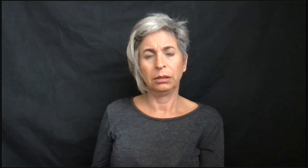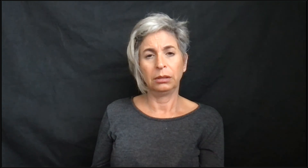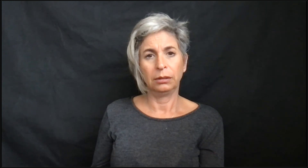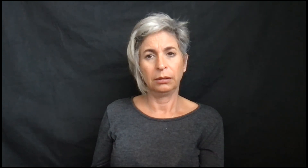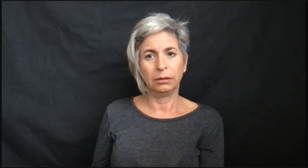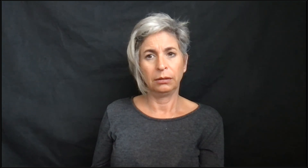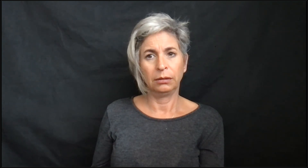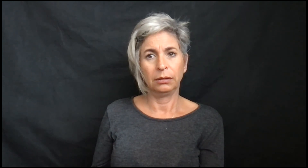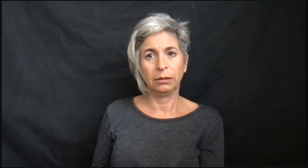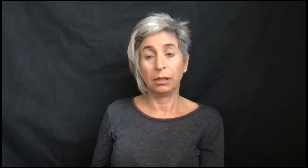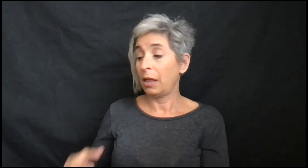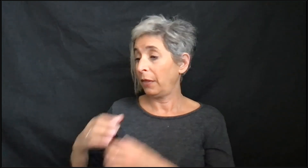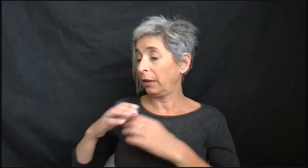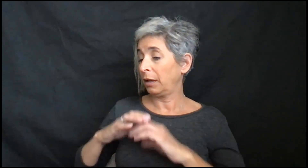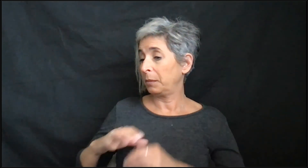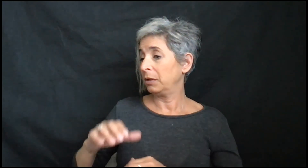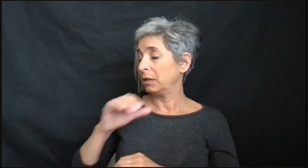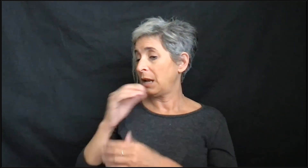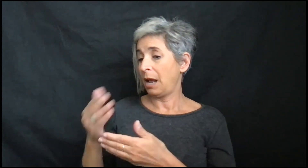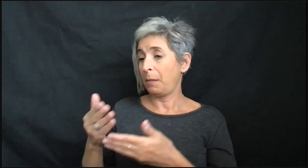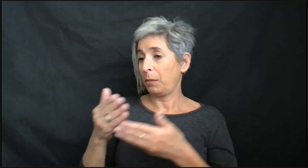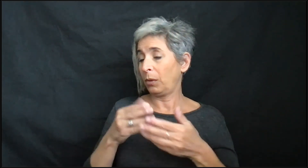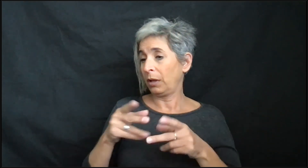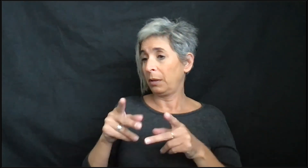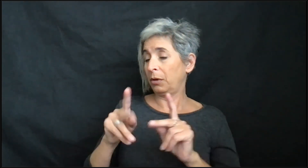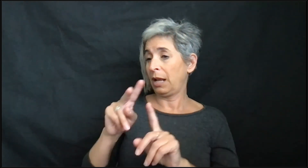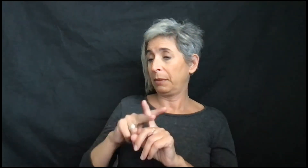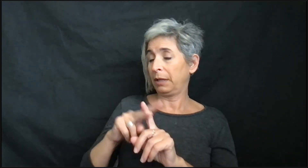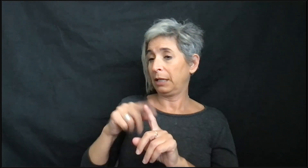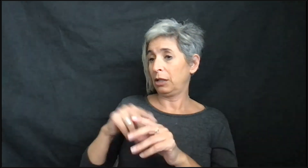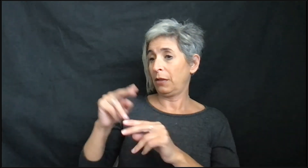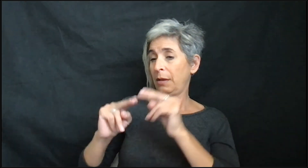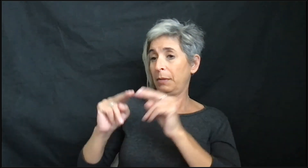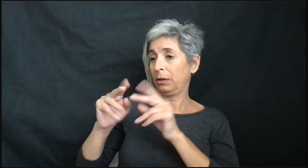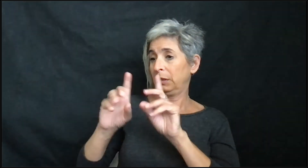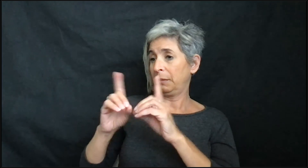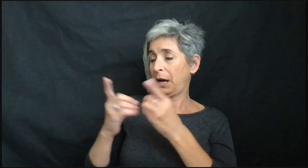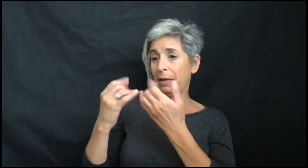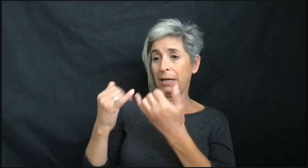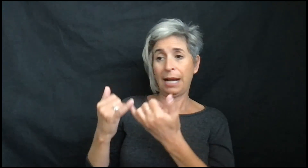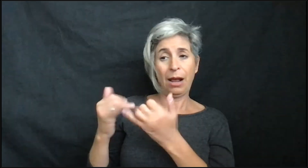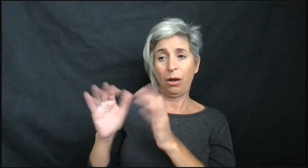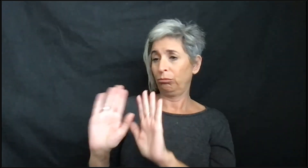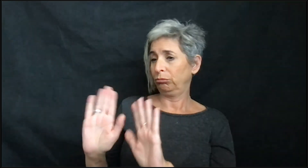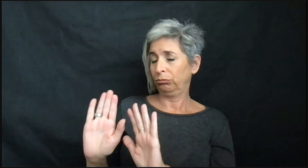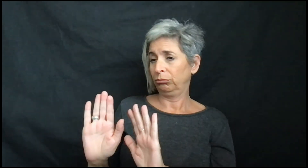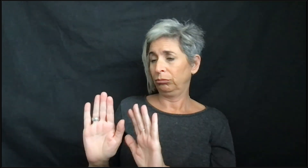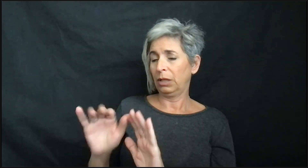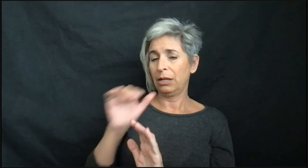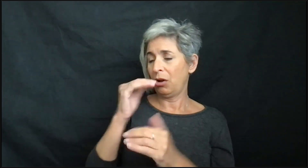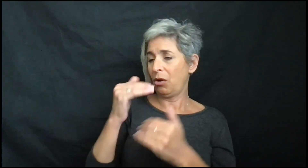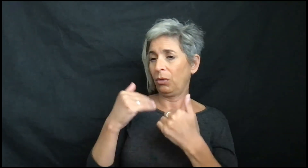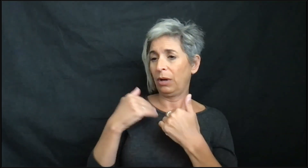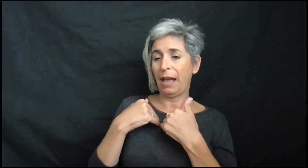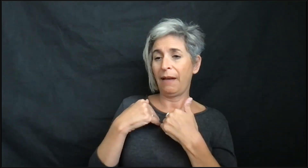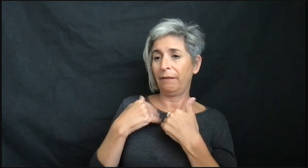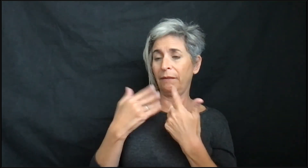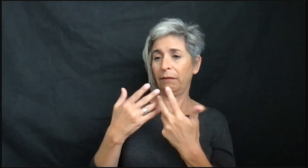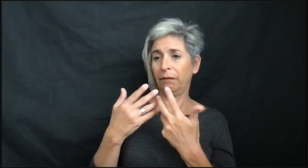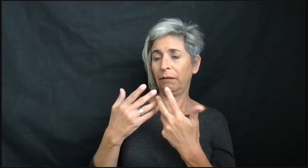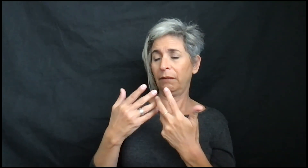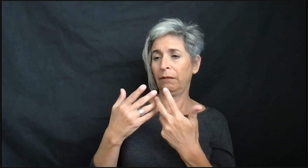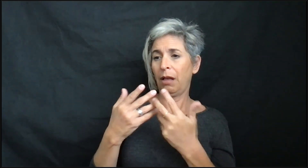The customer doesn't bring the permit applications into the building department now. I don't have the Florida statute in front of